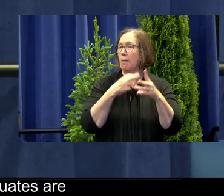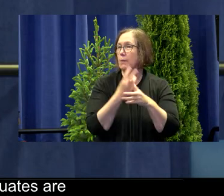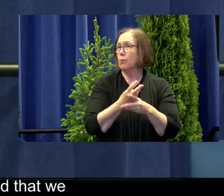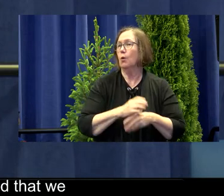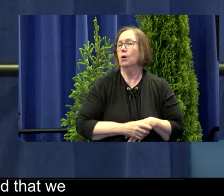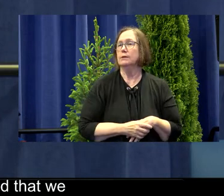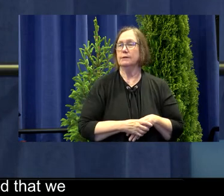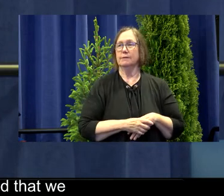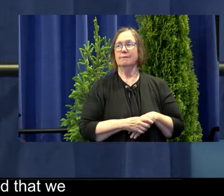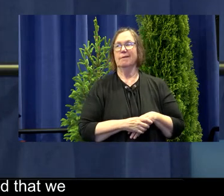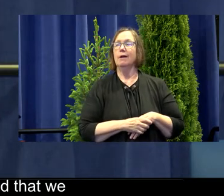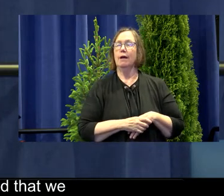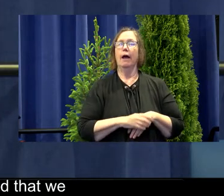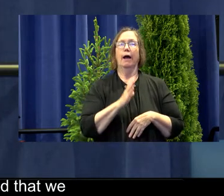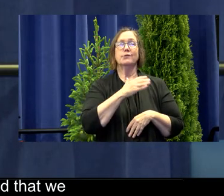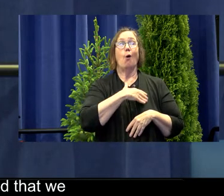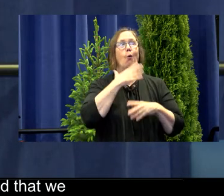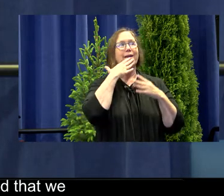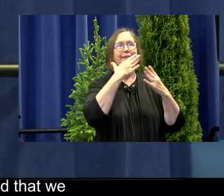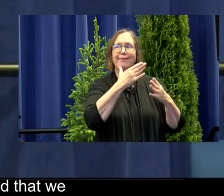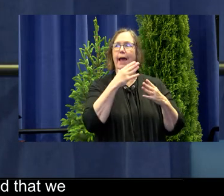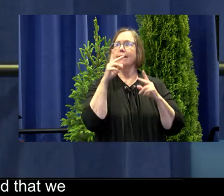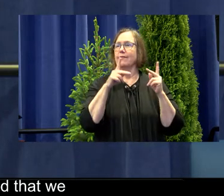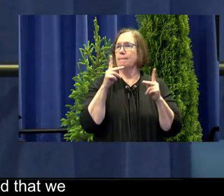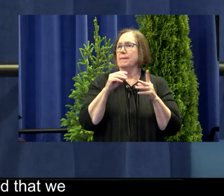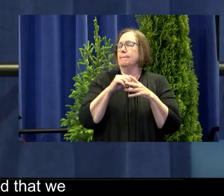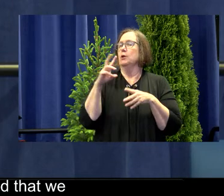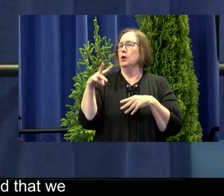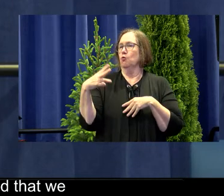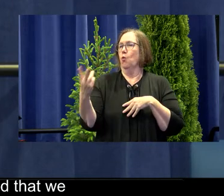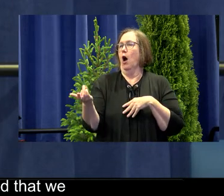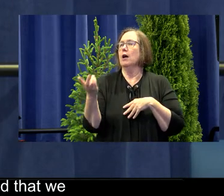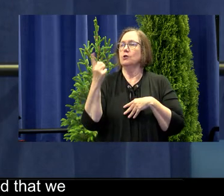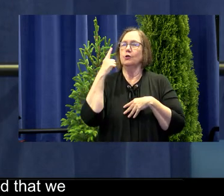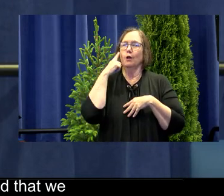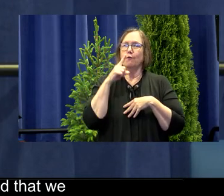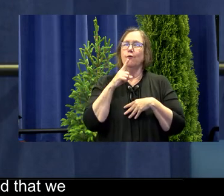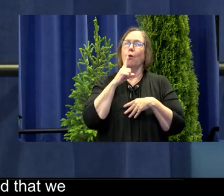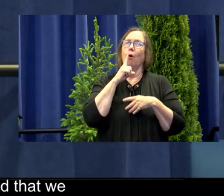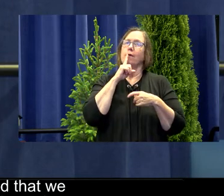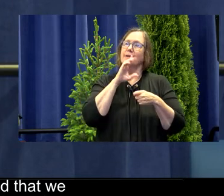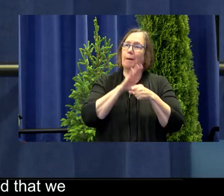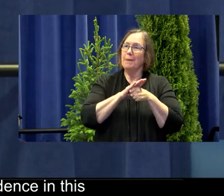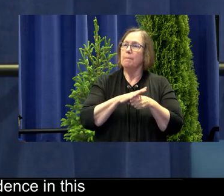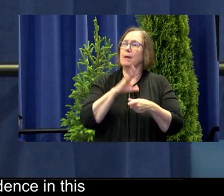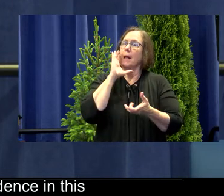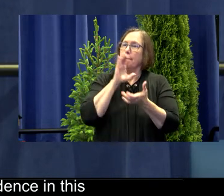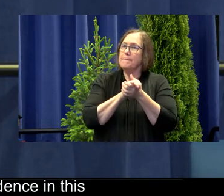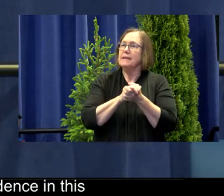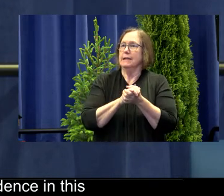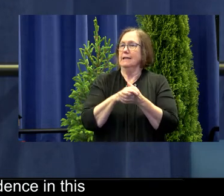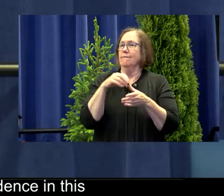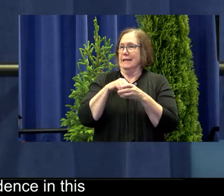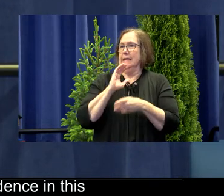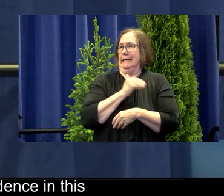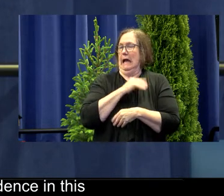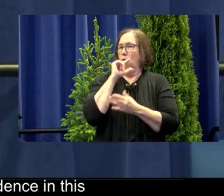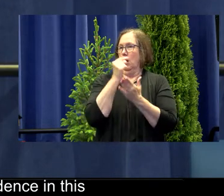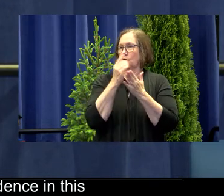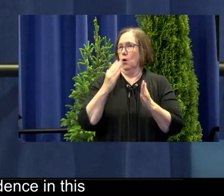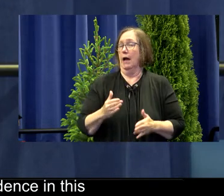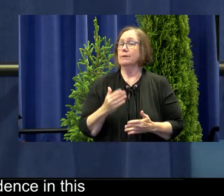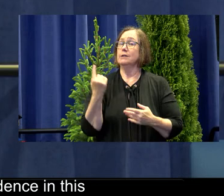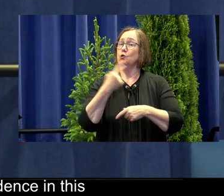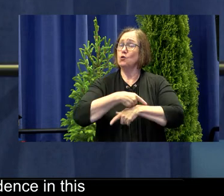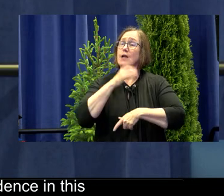their investment and confidence in this institution and in you, our graduates. The diploma